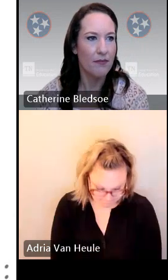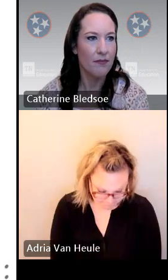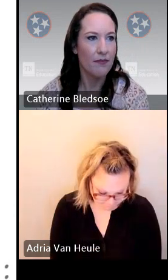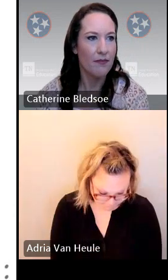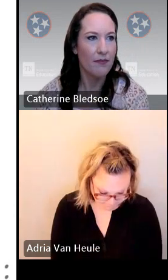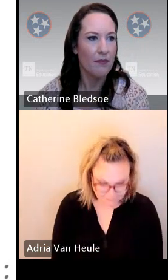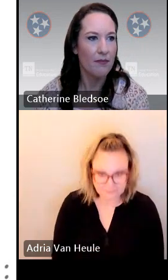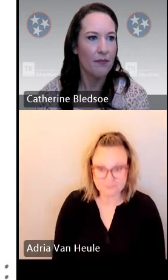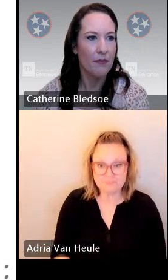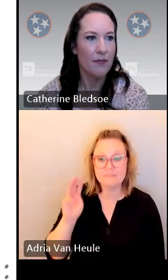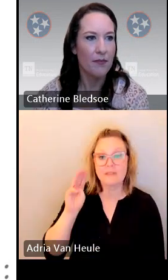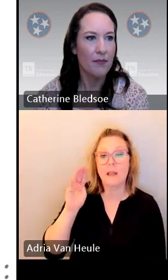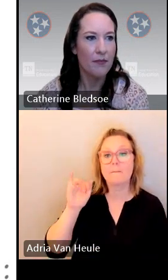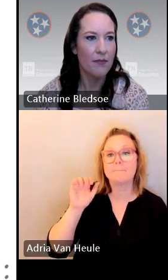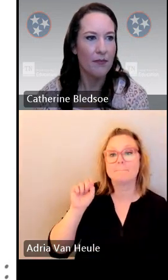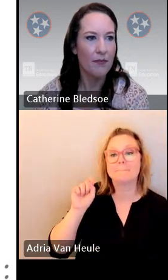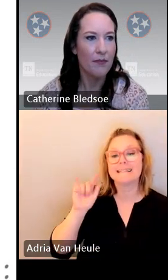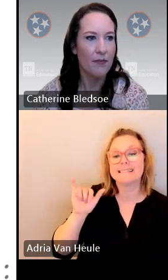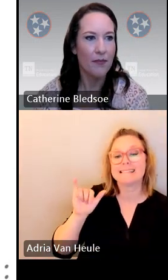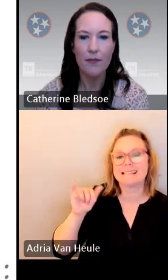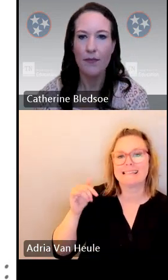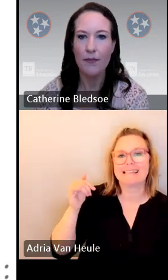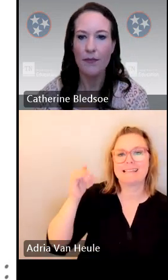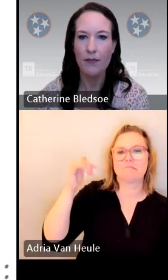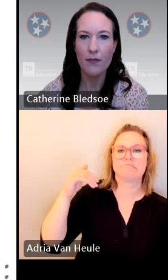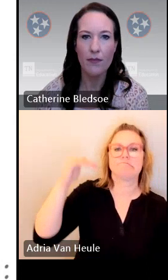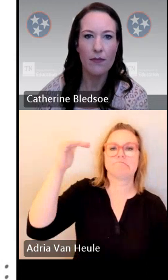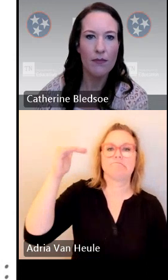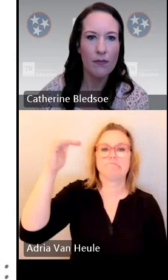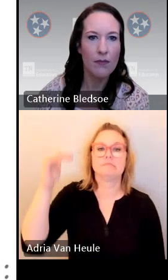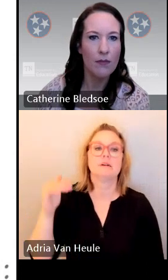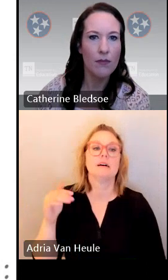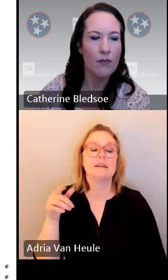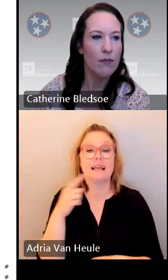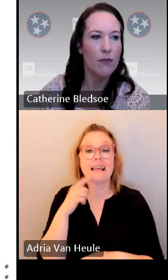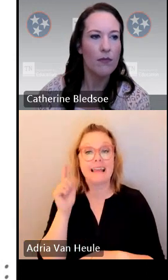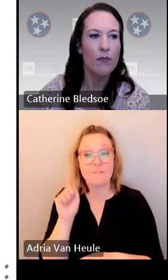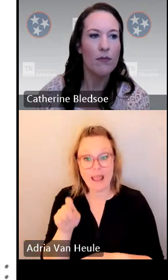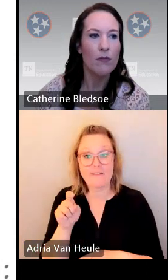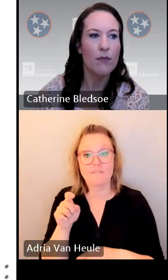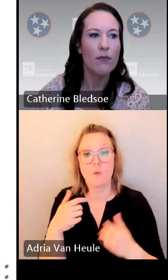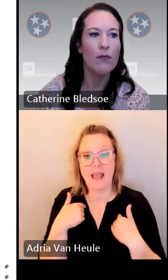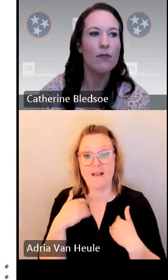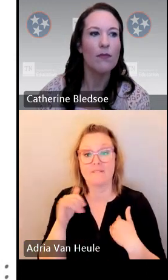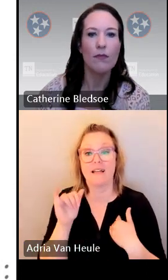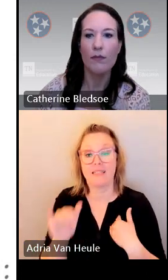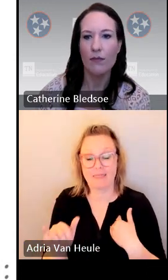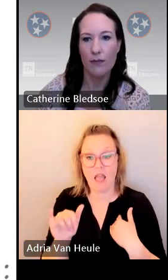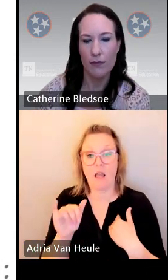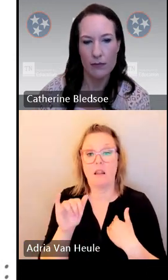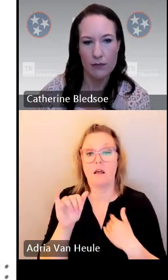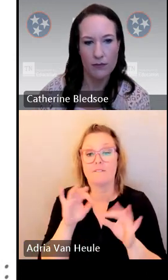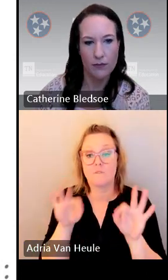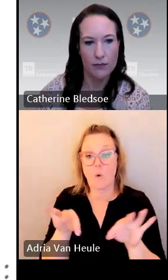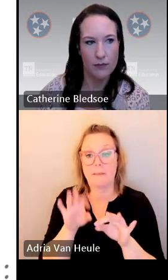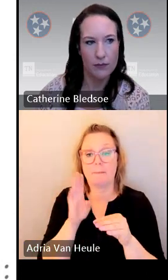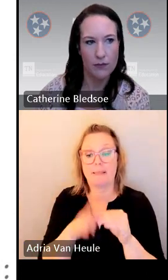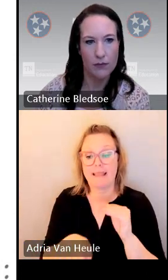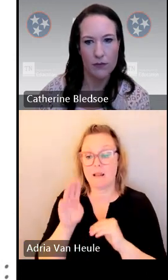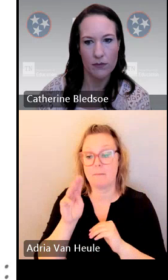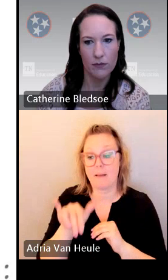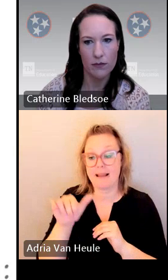Misty, this was higher up. So she had asked if we have to have the form completed by the 10th, will we have the info